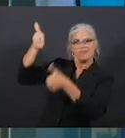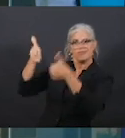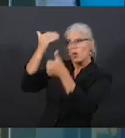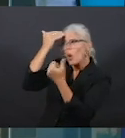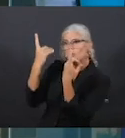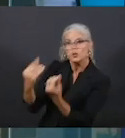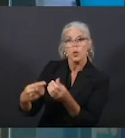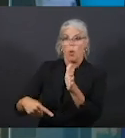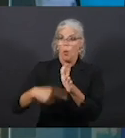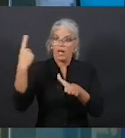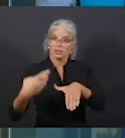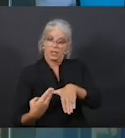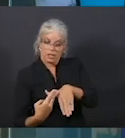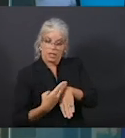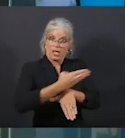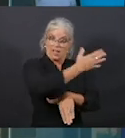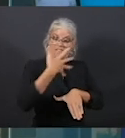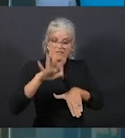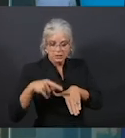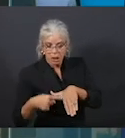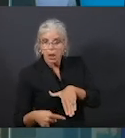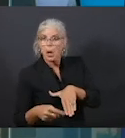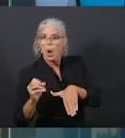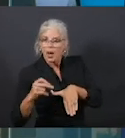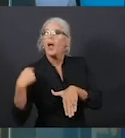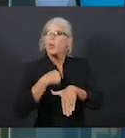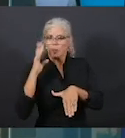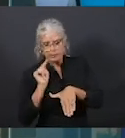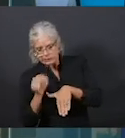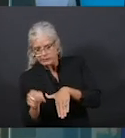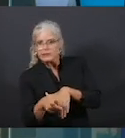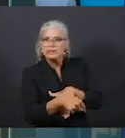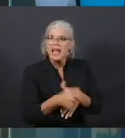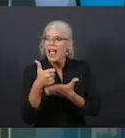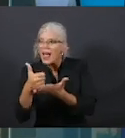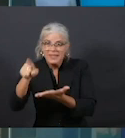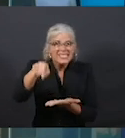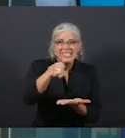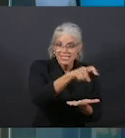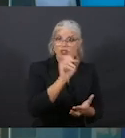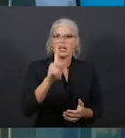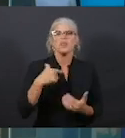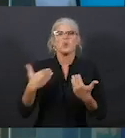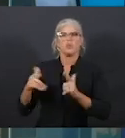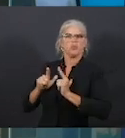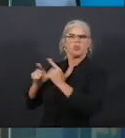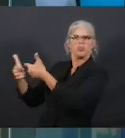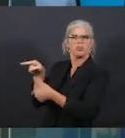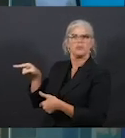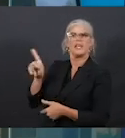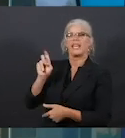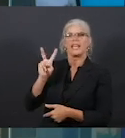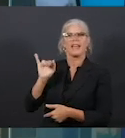passes, we'll have folks that are in there offering assistance as needed. So I'm going to turn it over now to Kevin Guthrie and then Jared